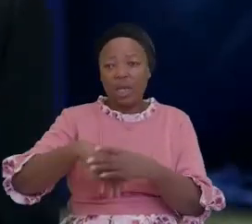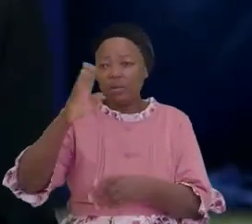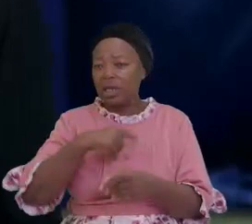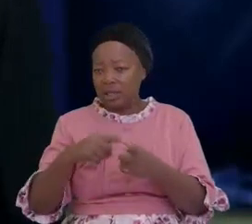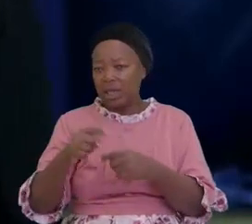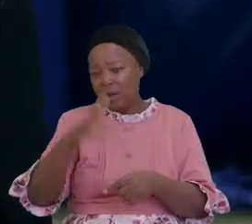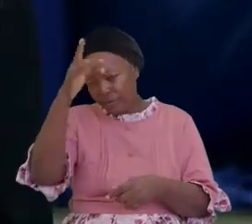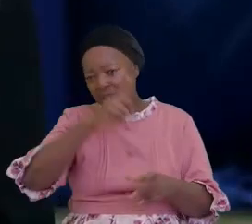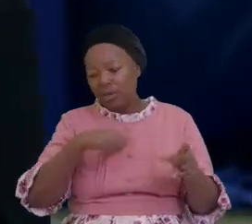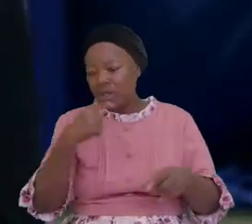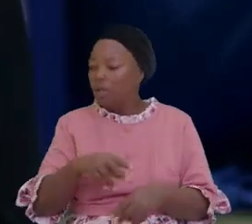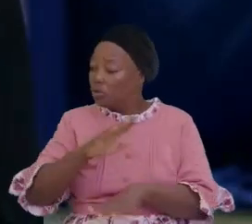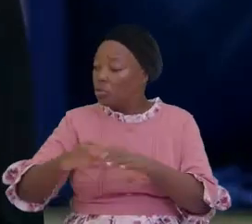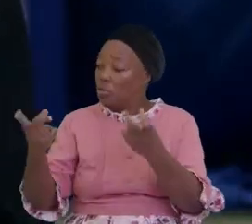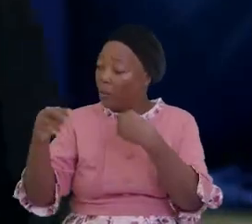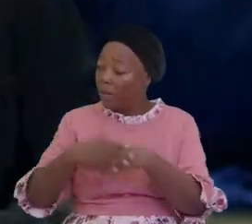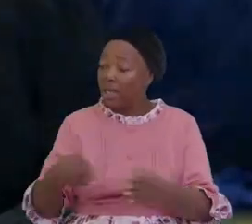back here.